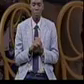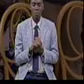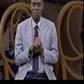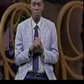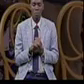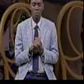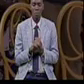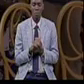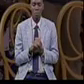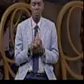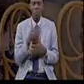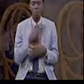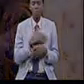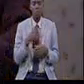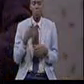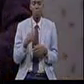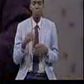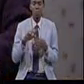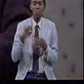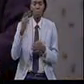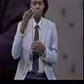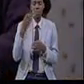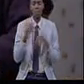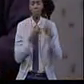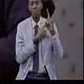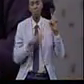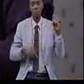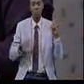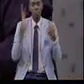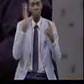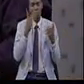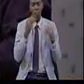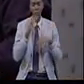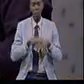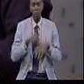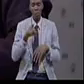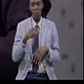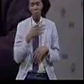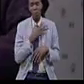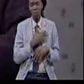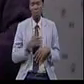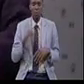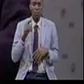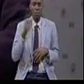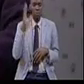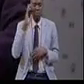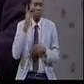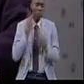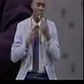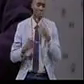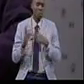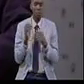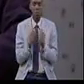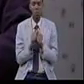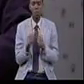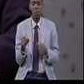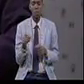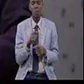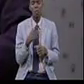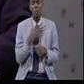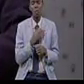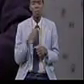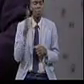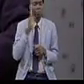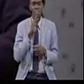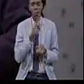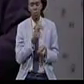And the Spirit of the Lord will come upon thee, and thou shalt prophesy with them, and shall be turned into another man. I